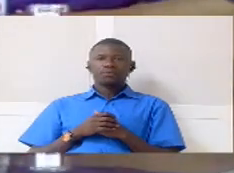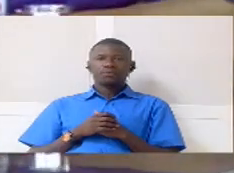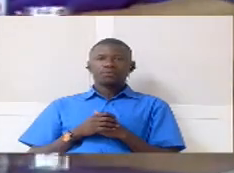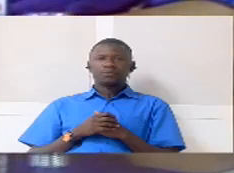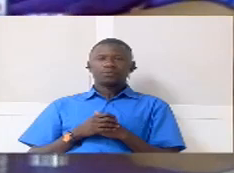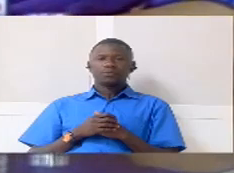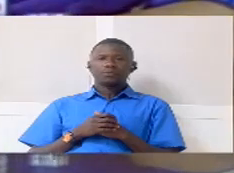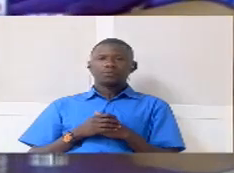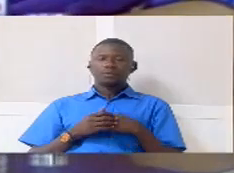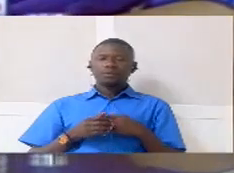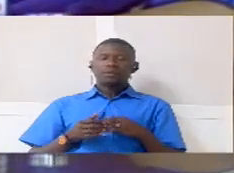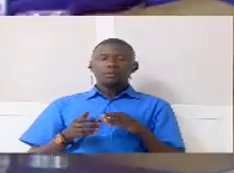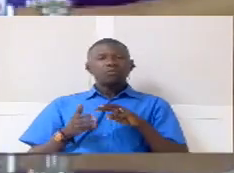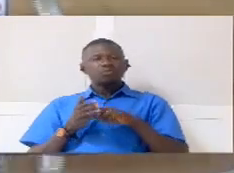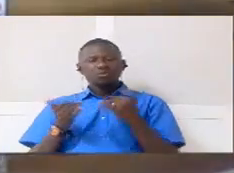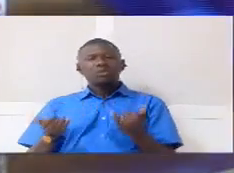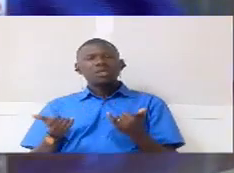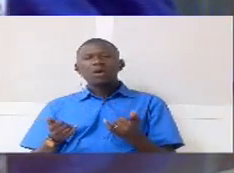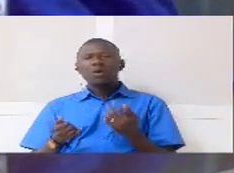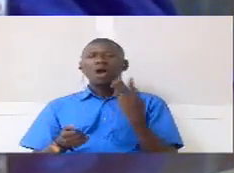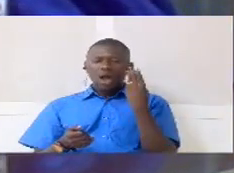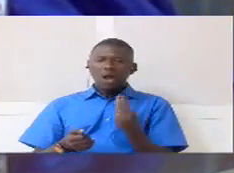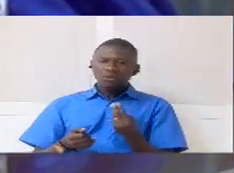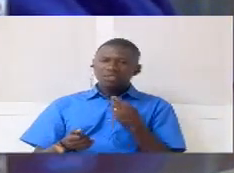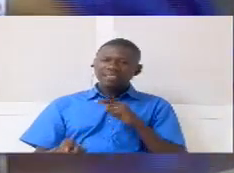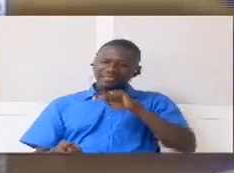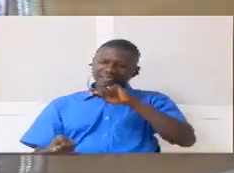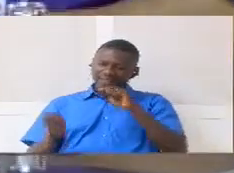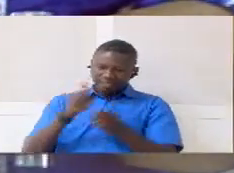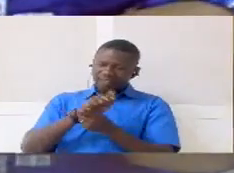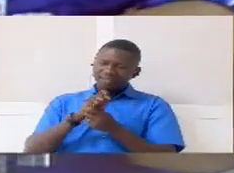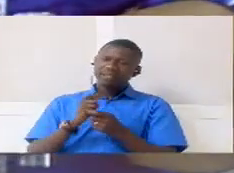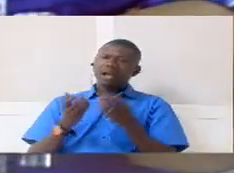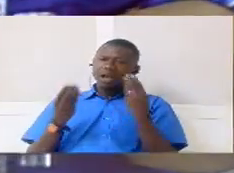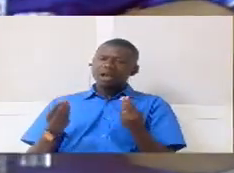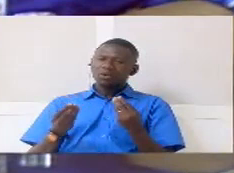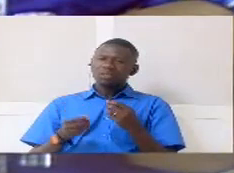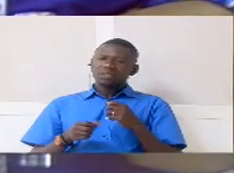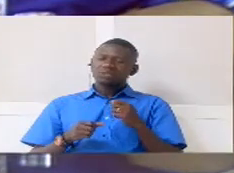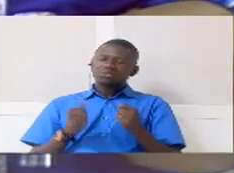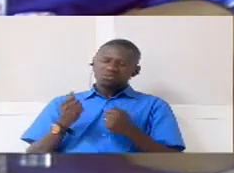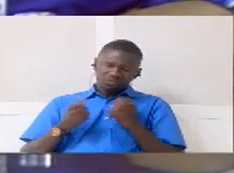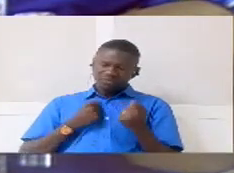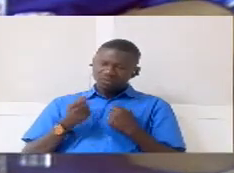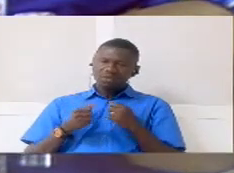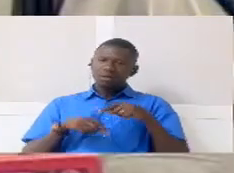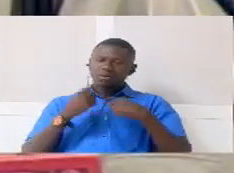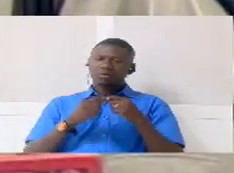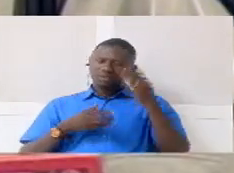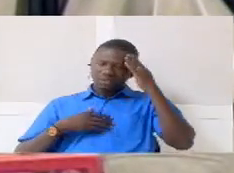the crisis? Bitung inata wo kuo la kolea nying bondino nyadile. Very very la kolea